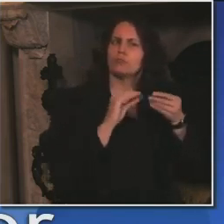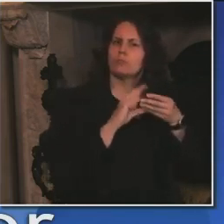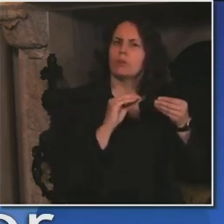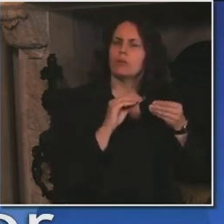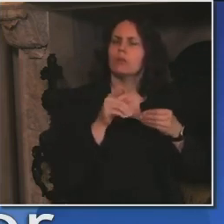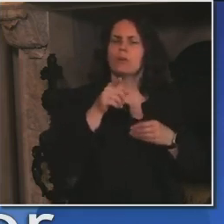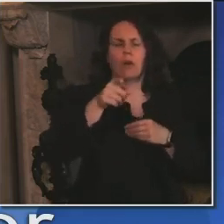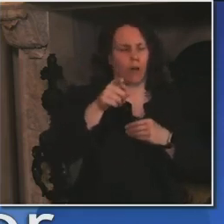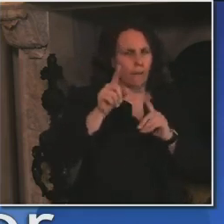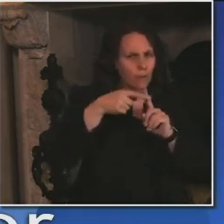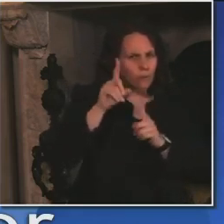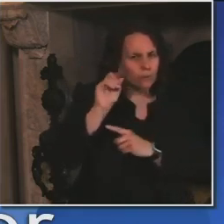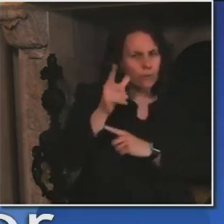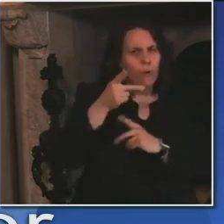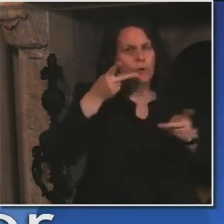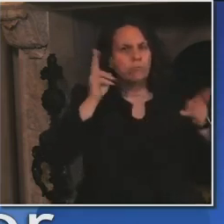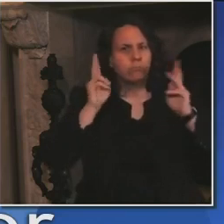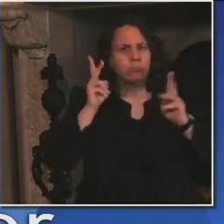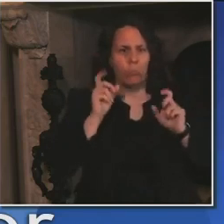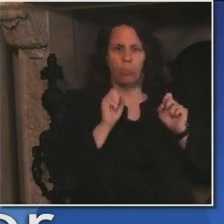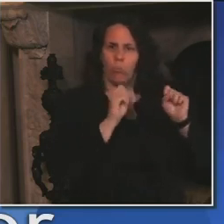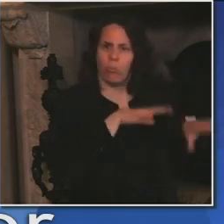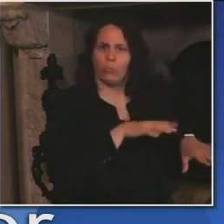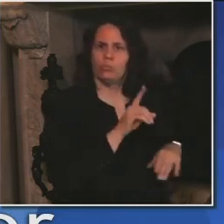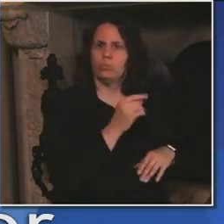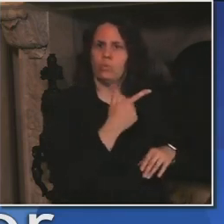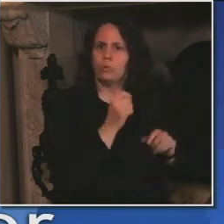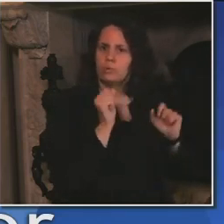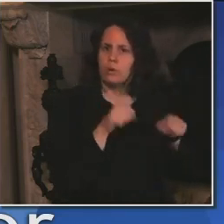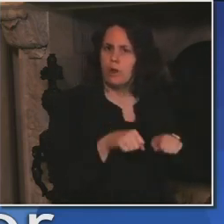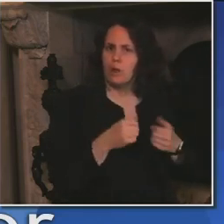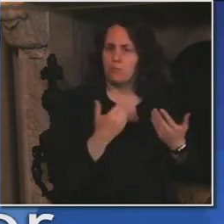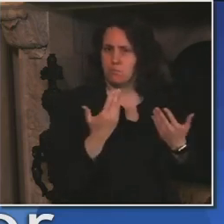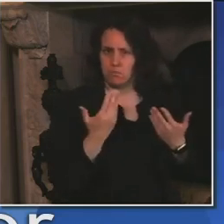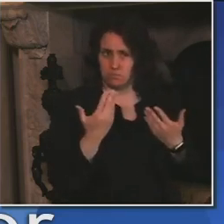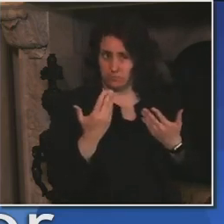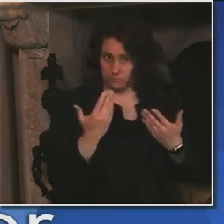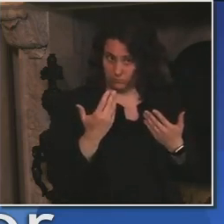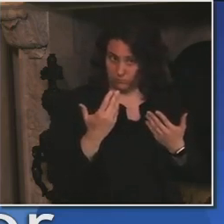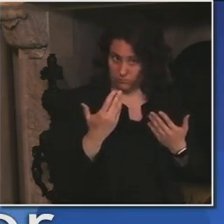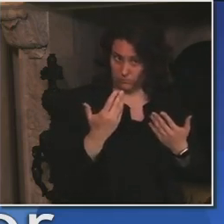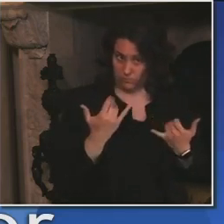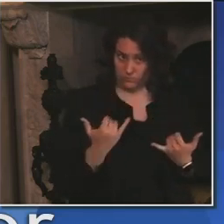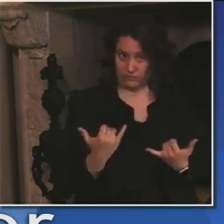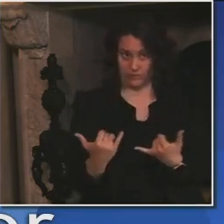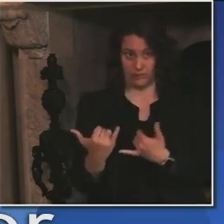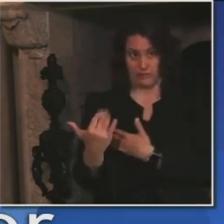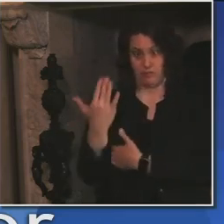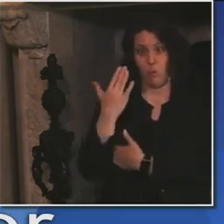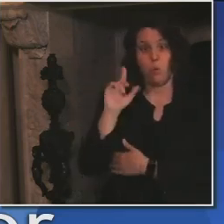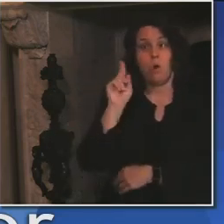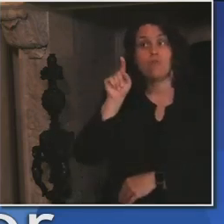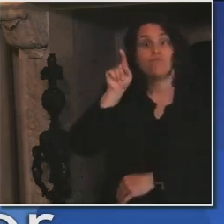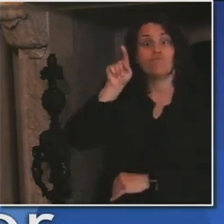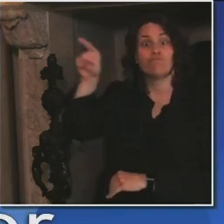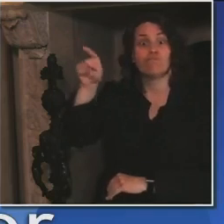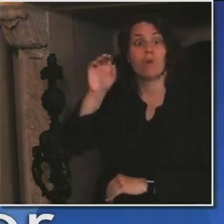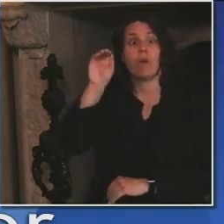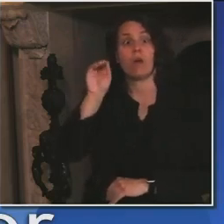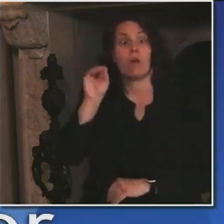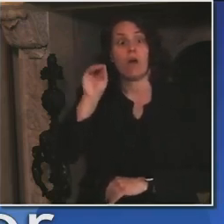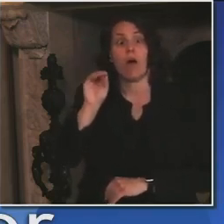to do some kind of services. And actually, this morning in Oshkosh, a dog grooming business, the owner